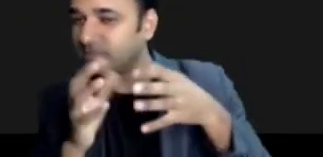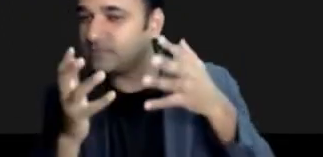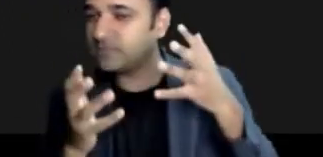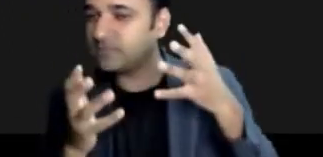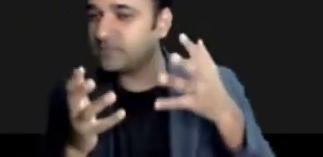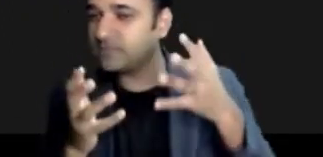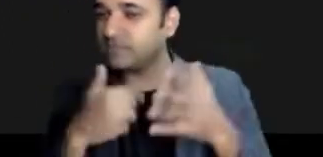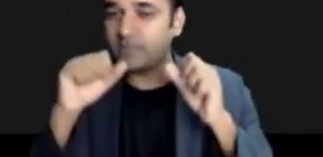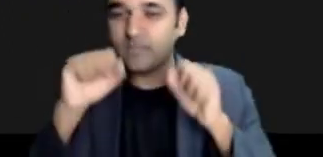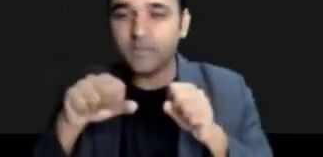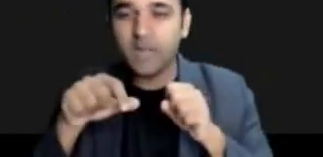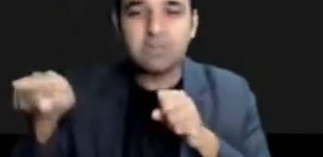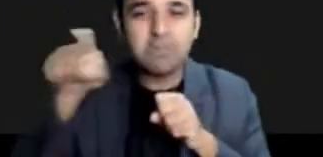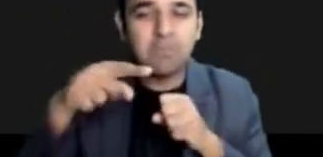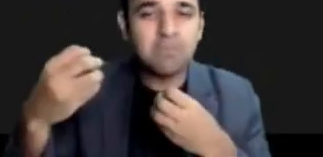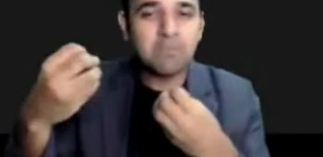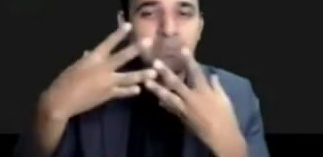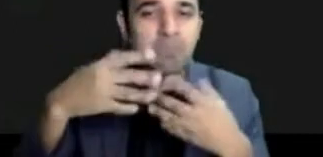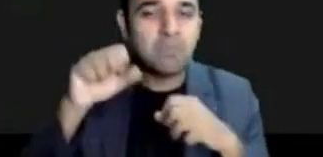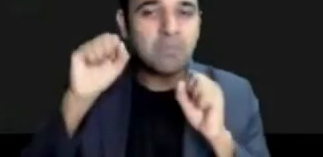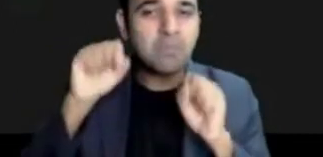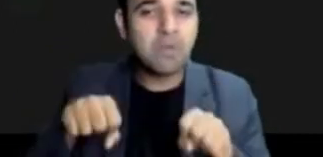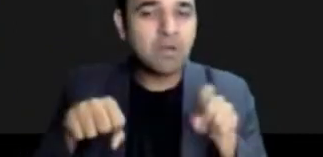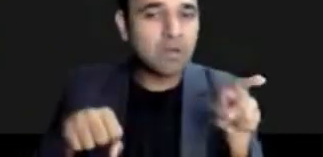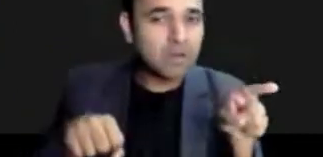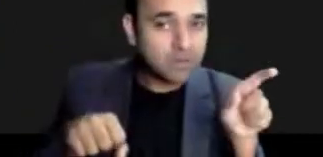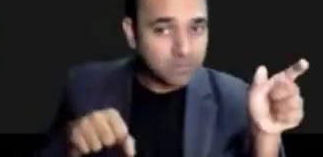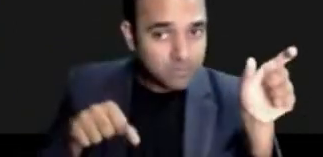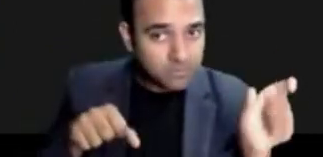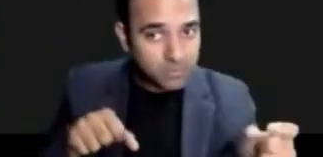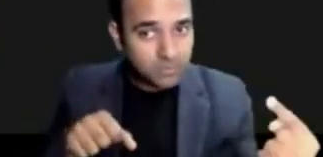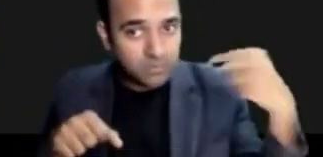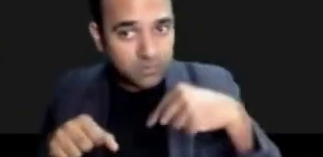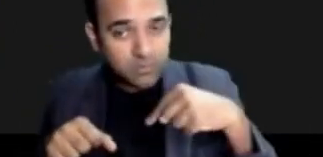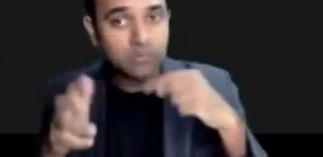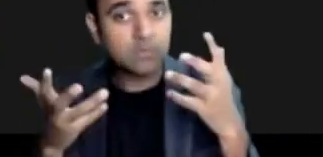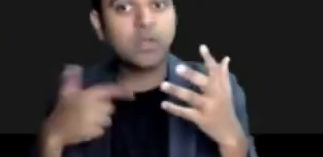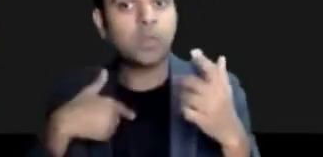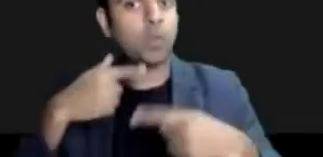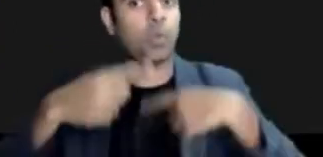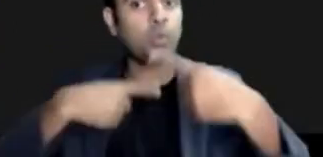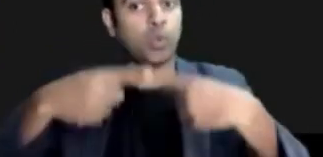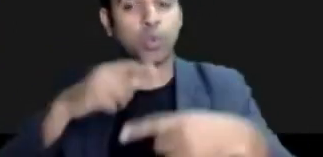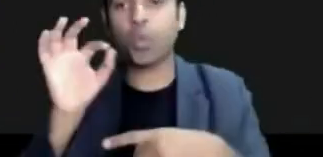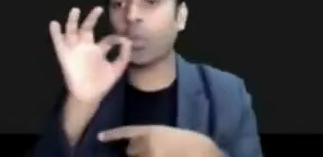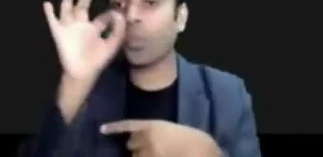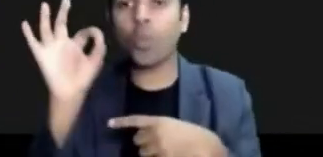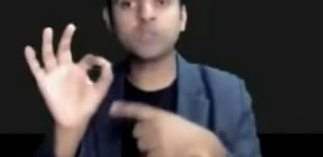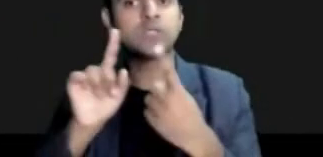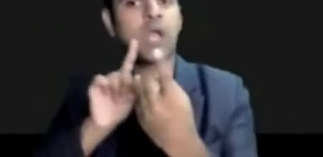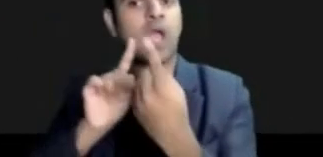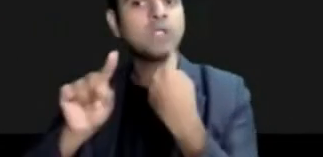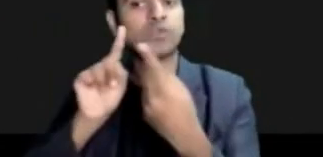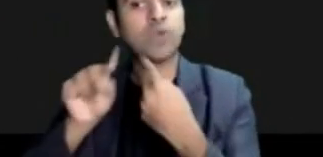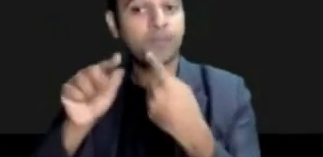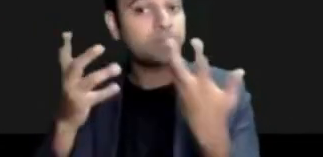Okay, so we will continue with the questions and answers, and we will start with the order of the panelists, the